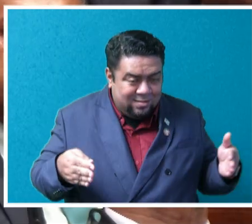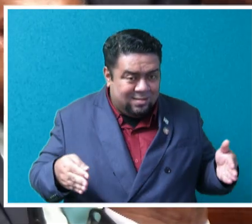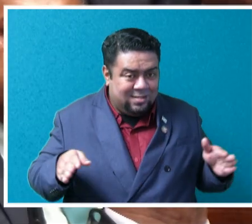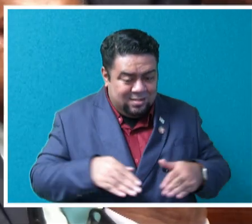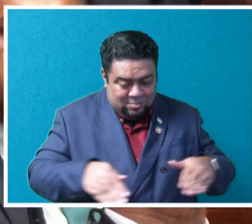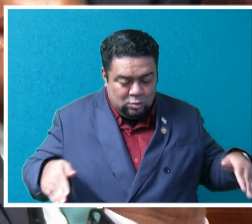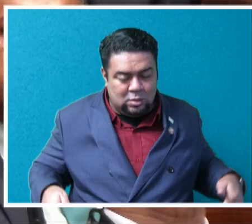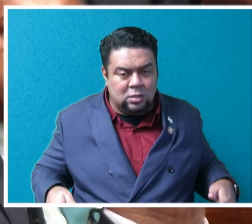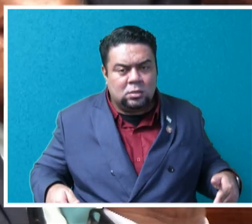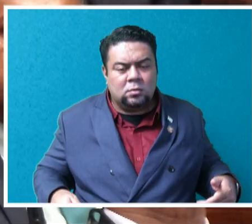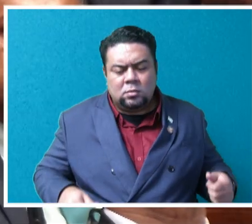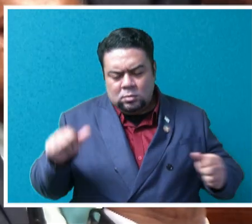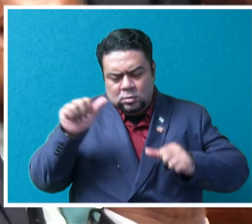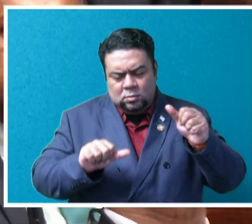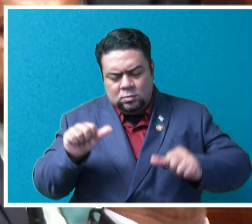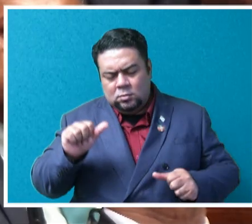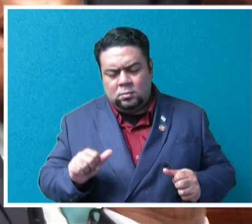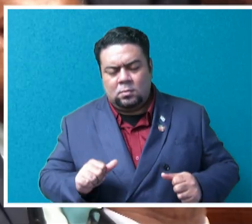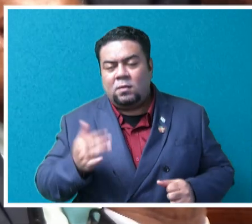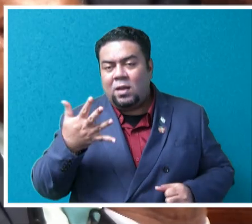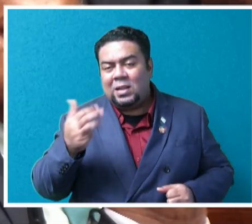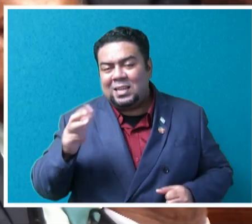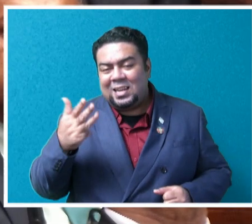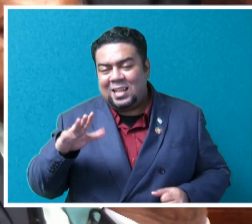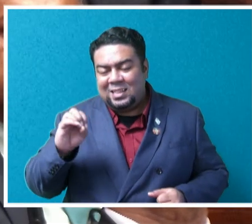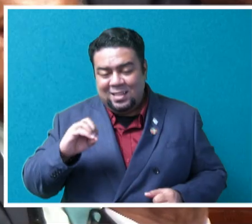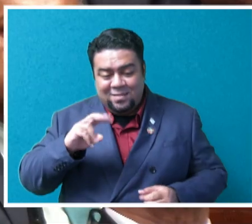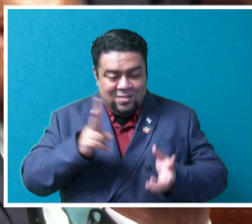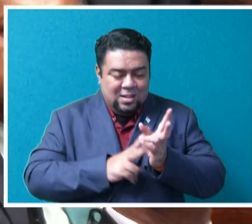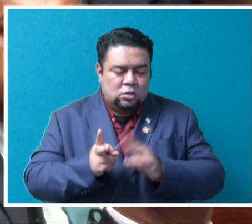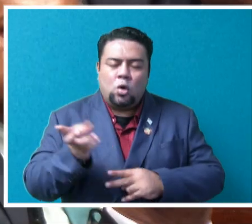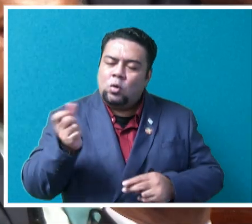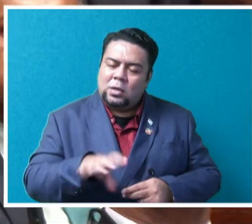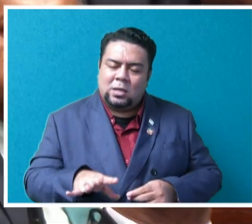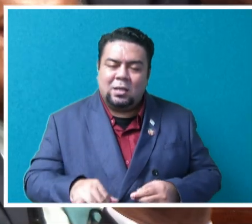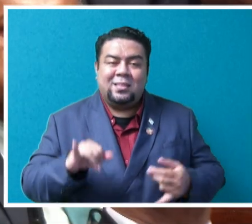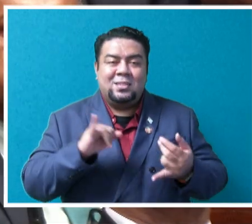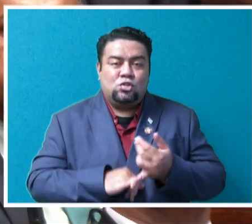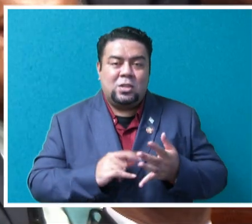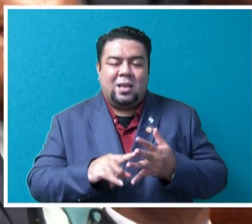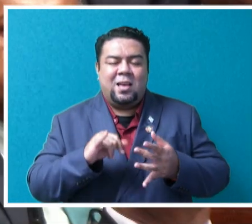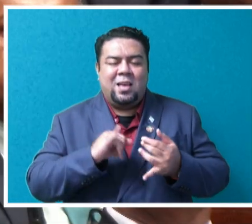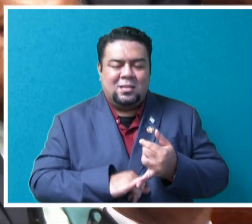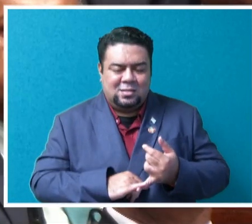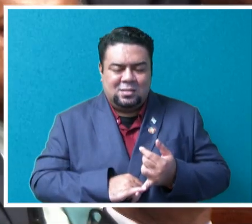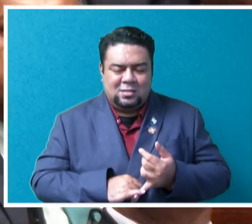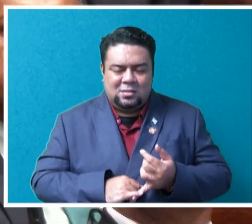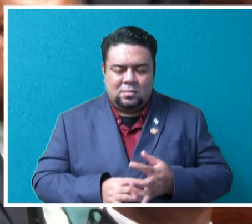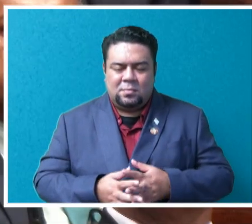590 villages already surveyed and plotted in the GIS system. In